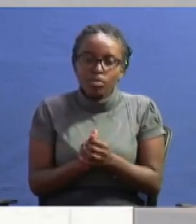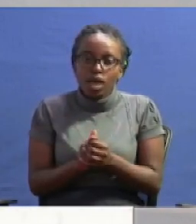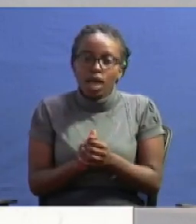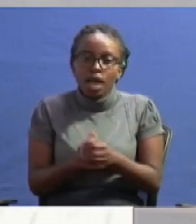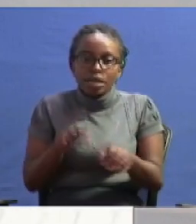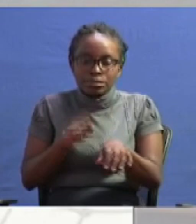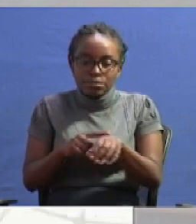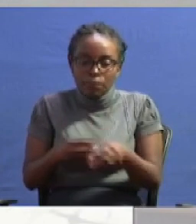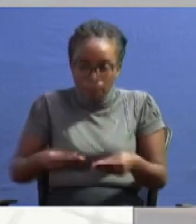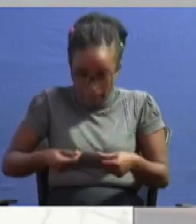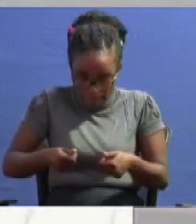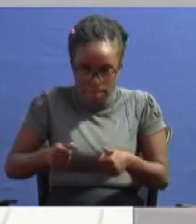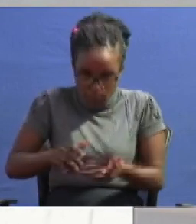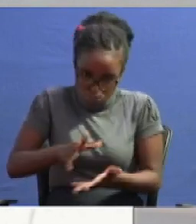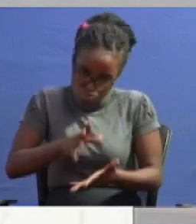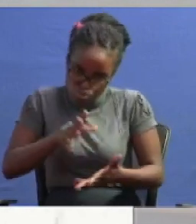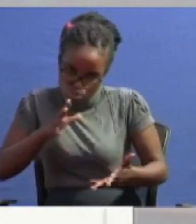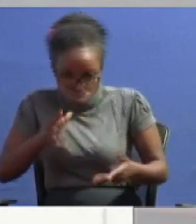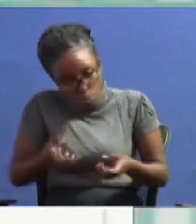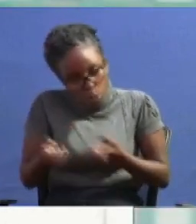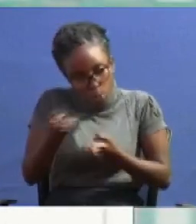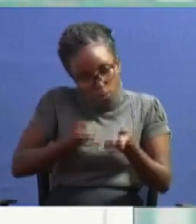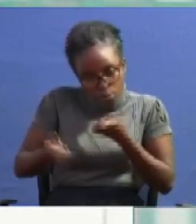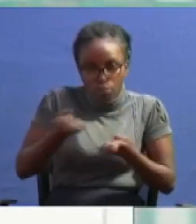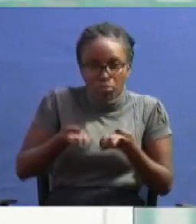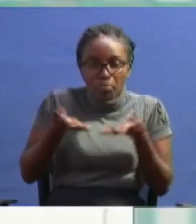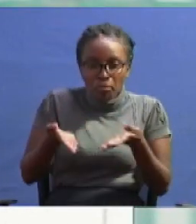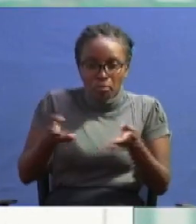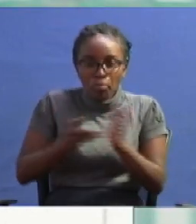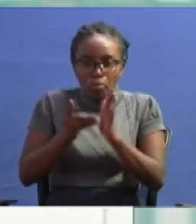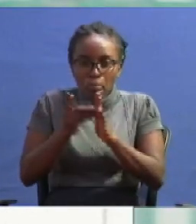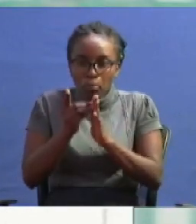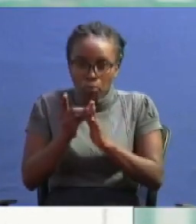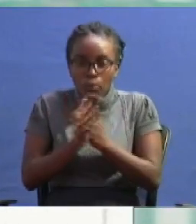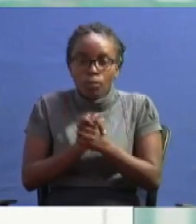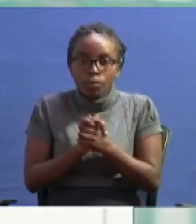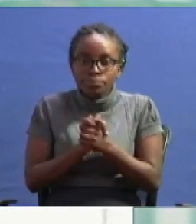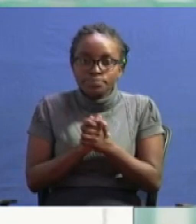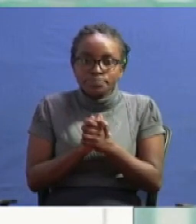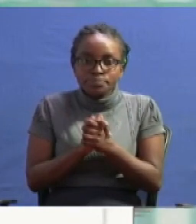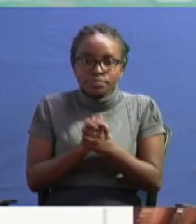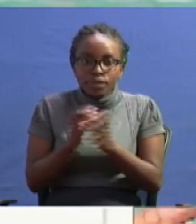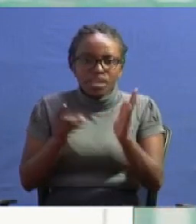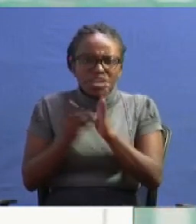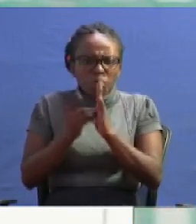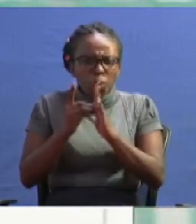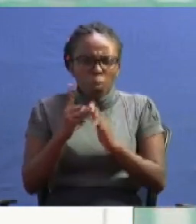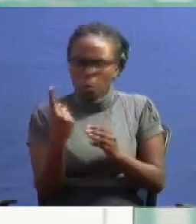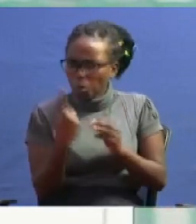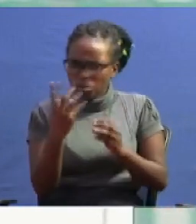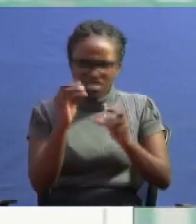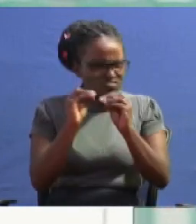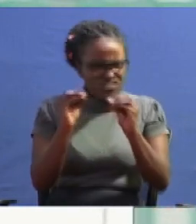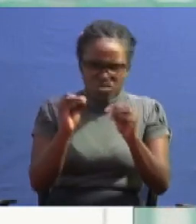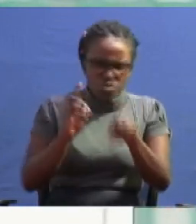what? Which development? Okay. Development is not only in terms of road, and that is where we go